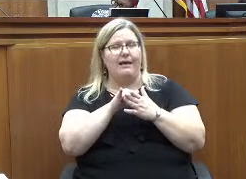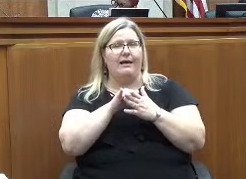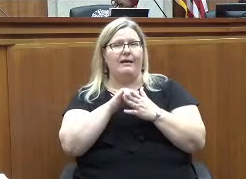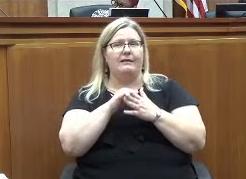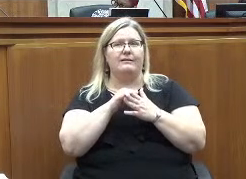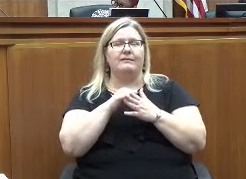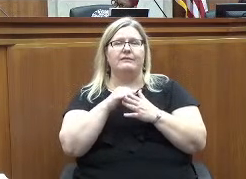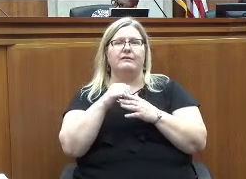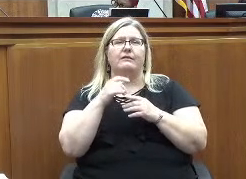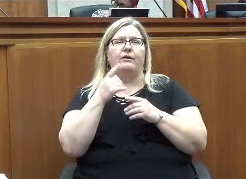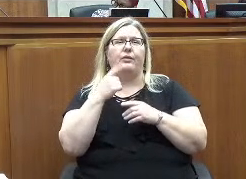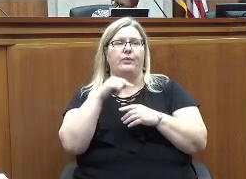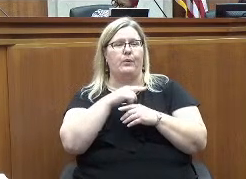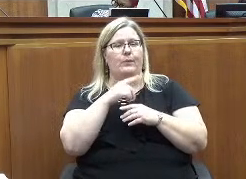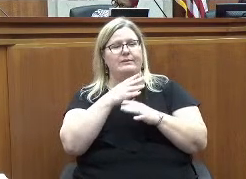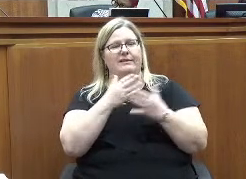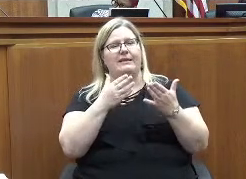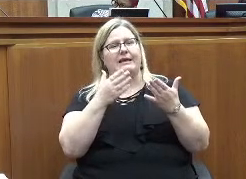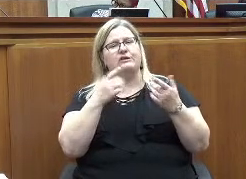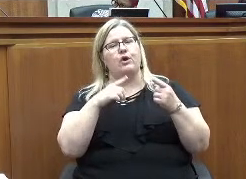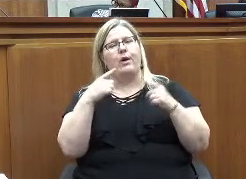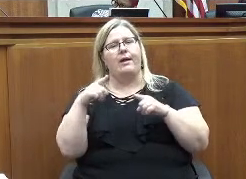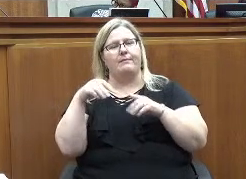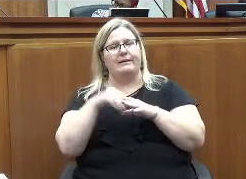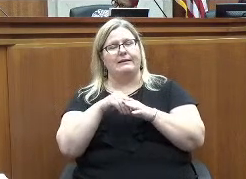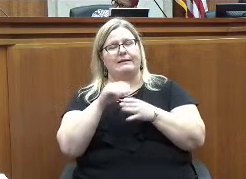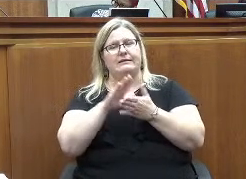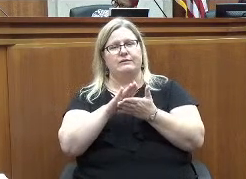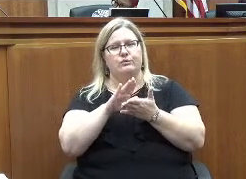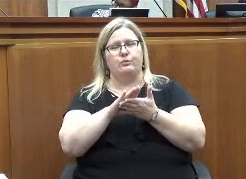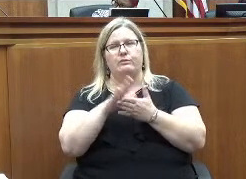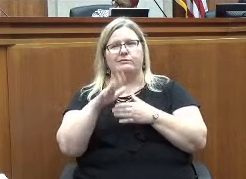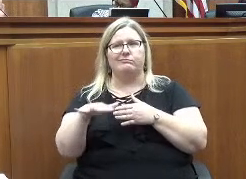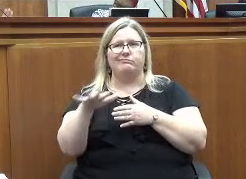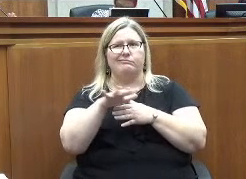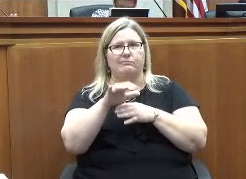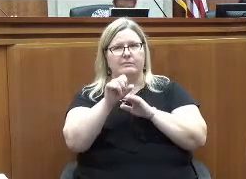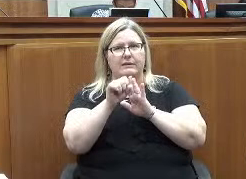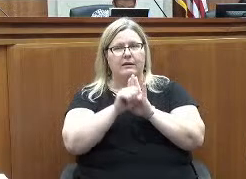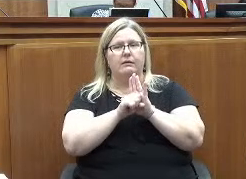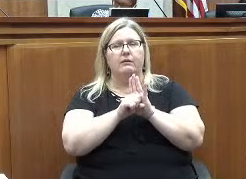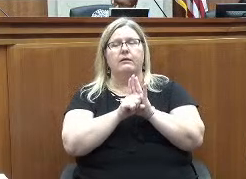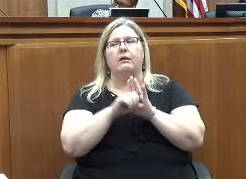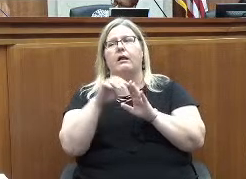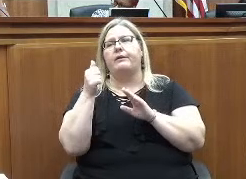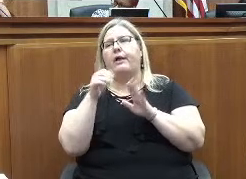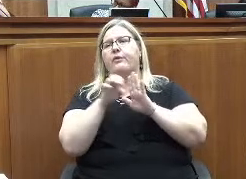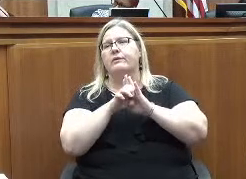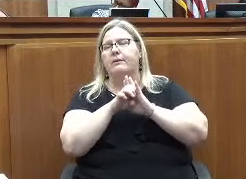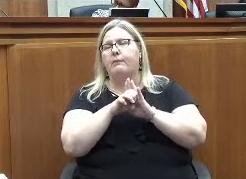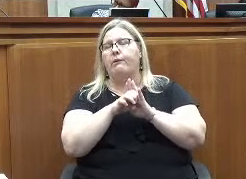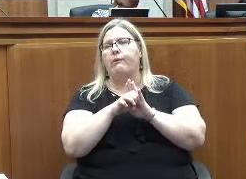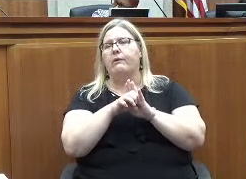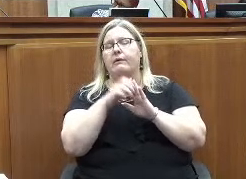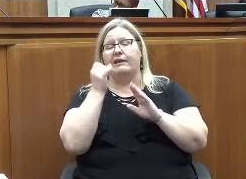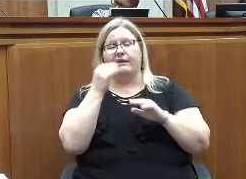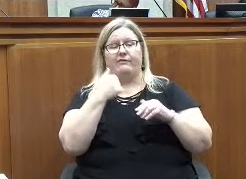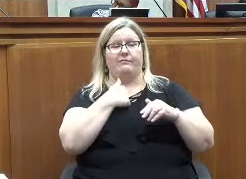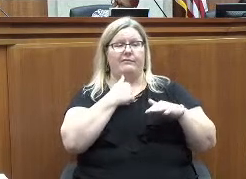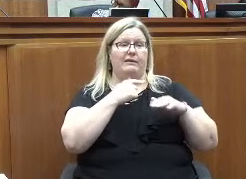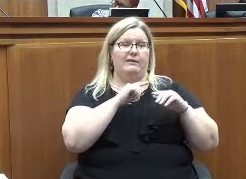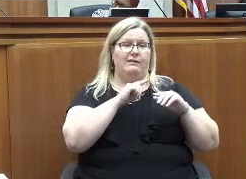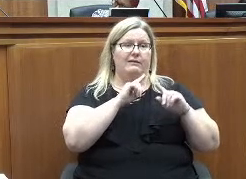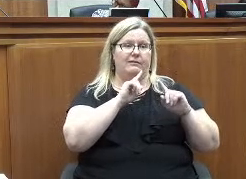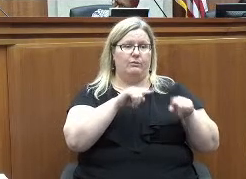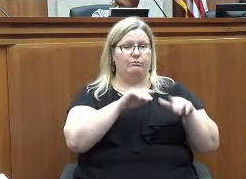Dr. Brumley, are occurring in schools throughout the state. And another example would be if I'm at the elementary school